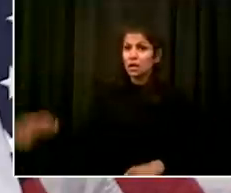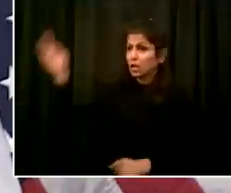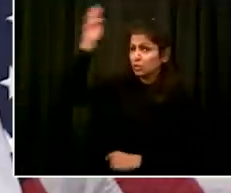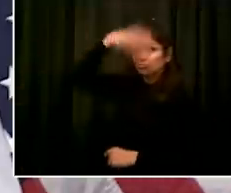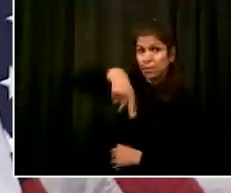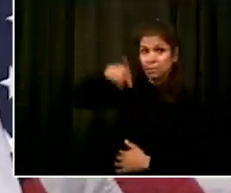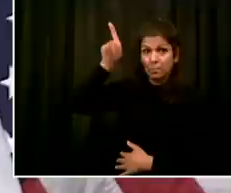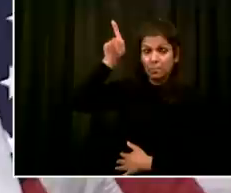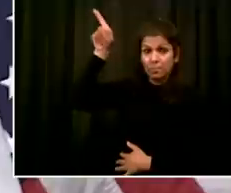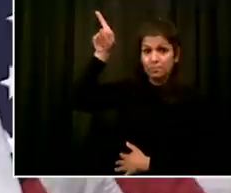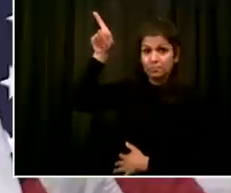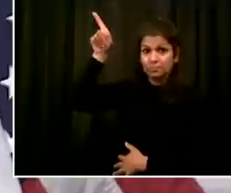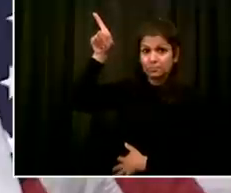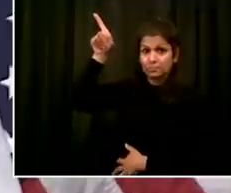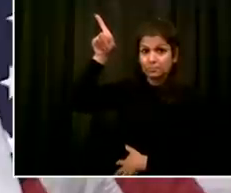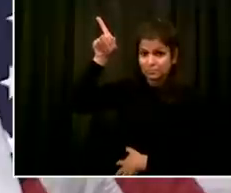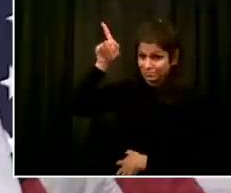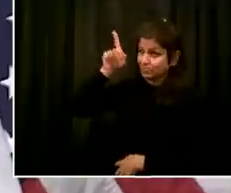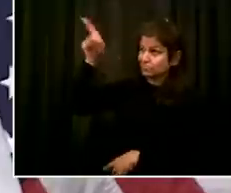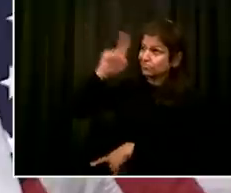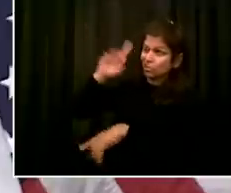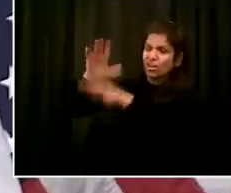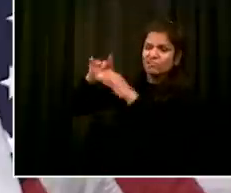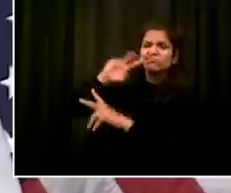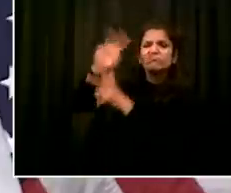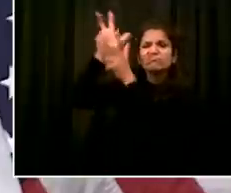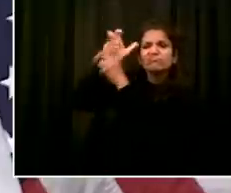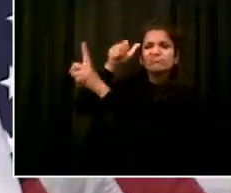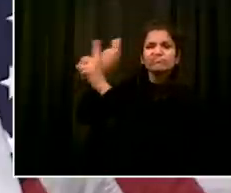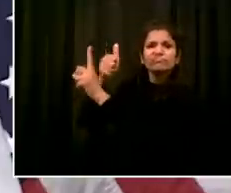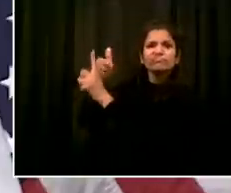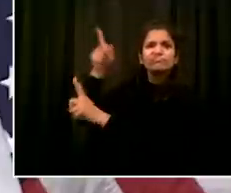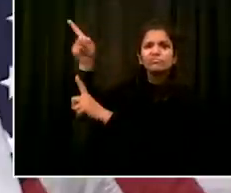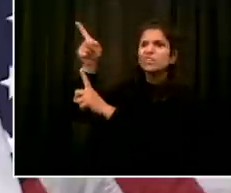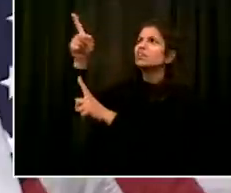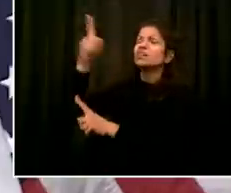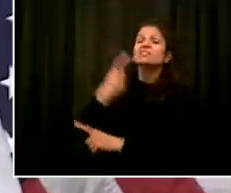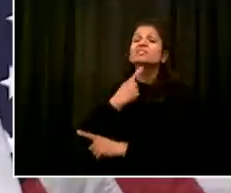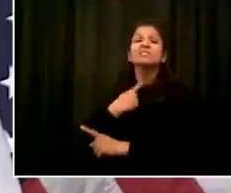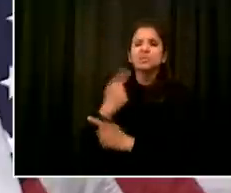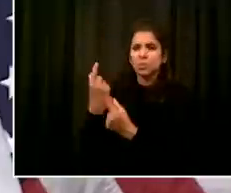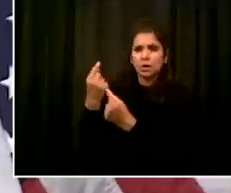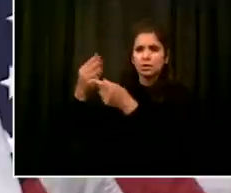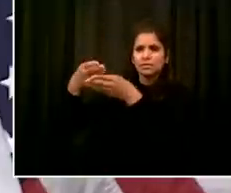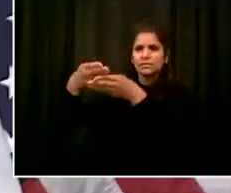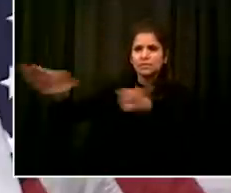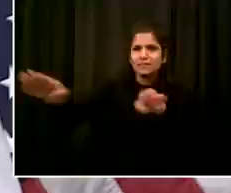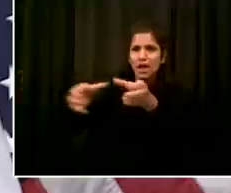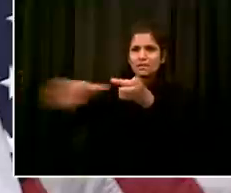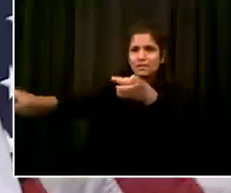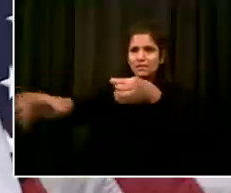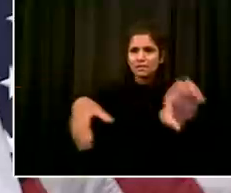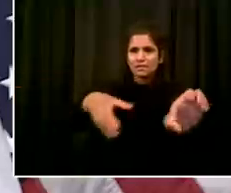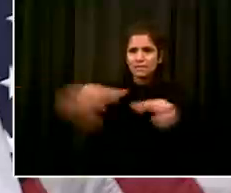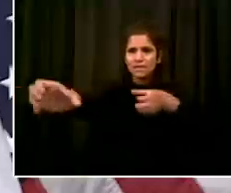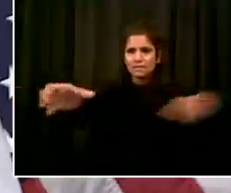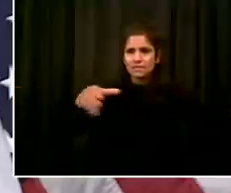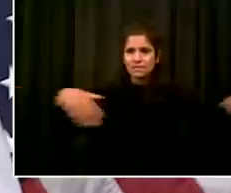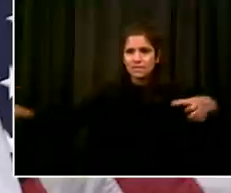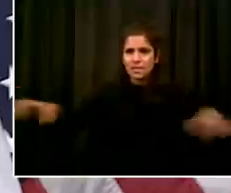in the 1980s called for the execution of the Central Park Five. He took out full page ads calling for the execution of innocent young